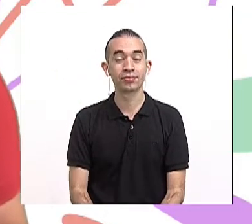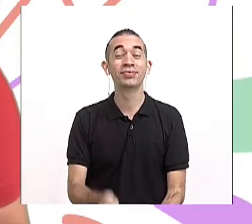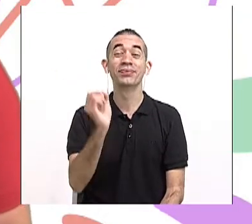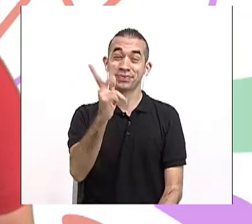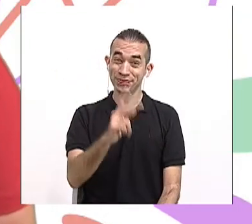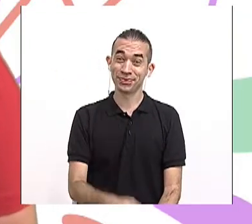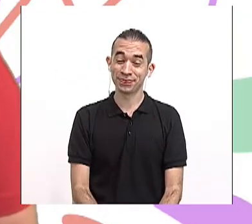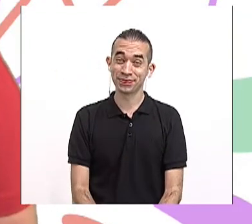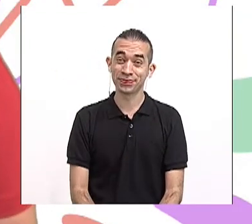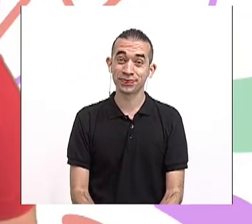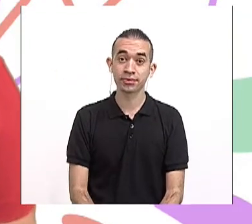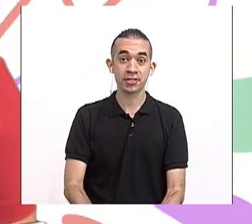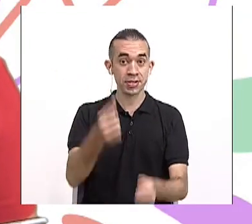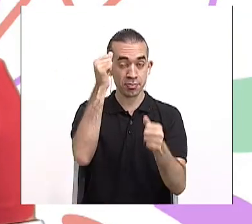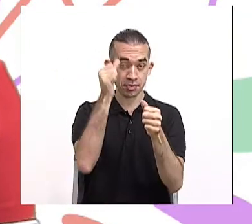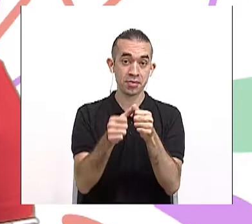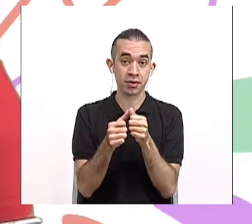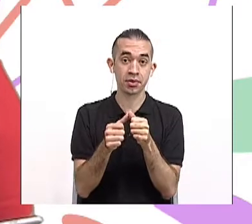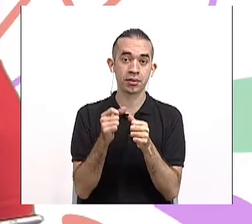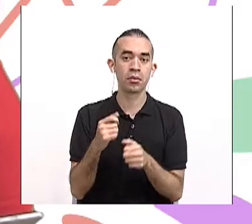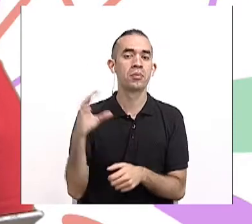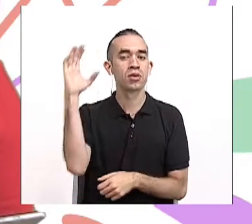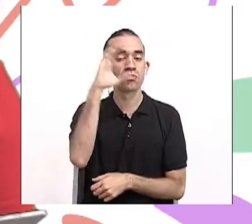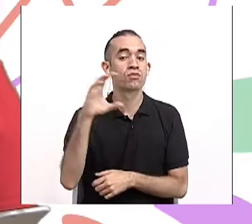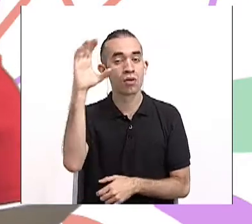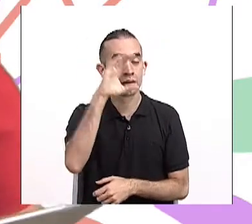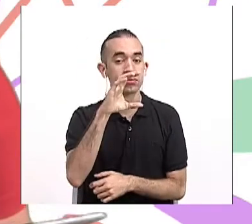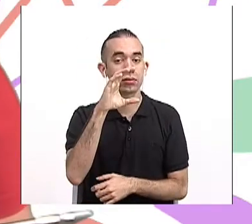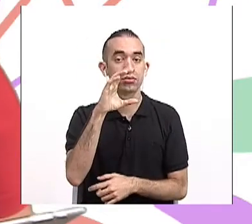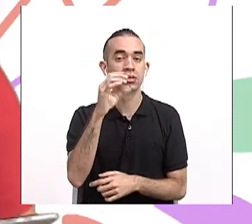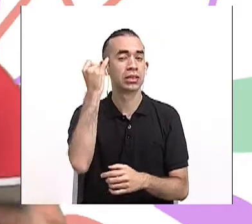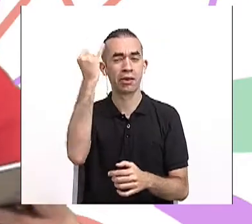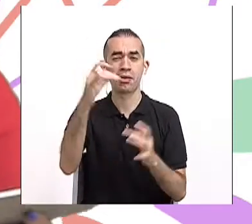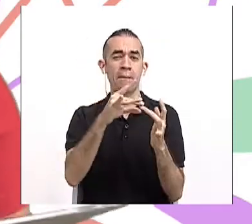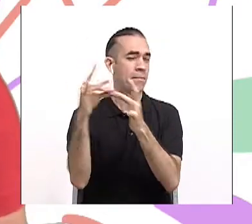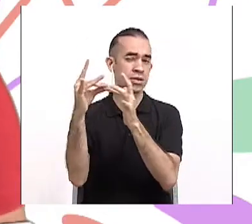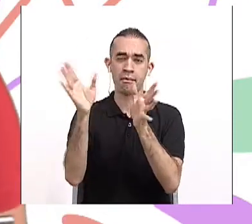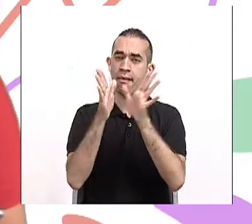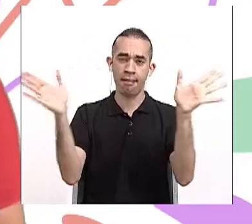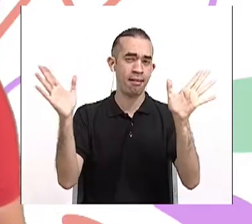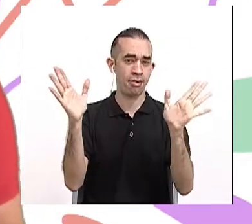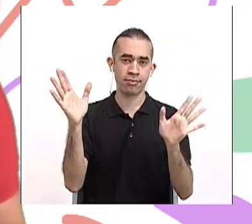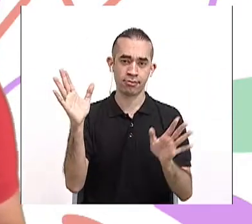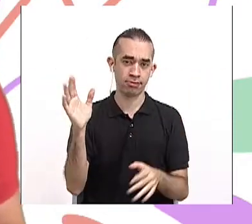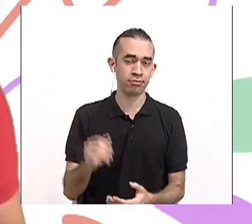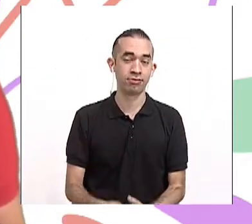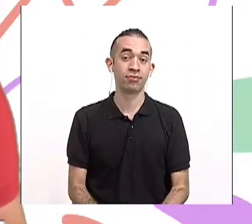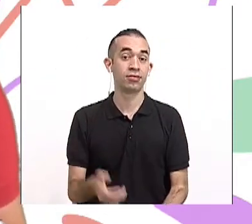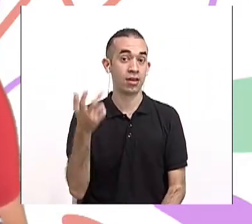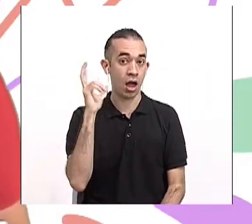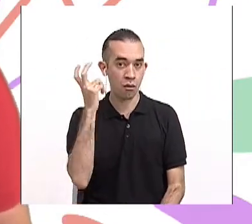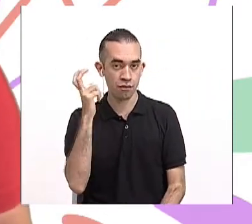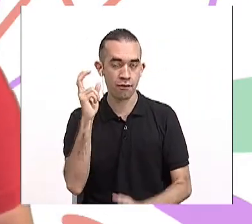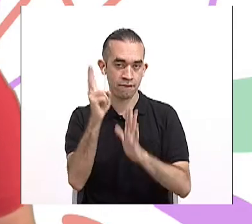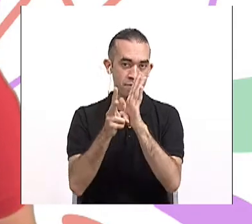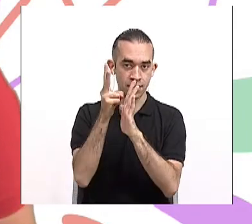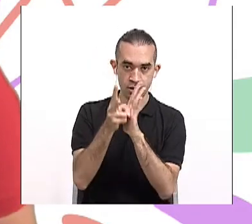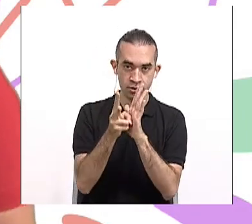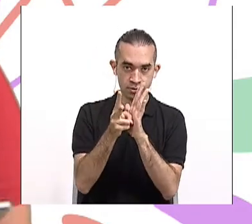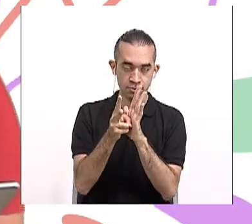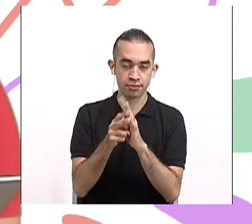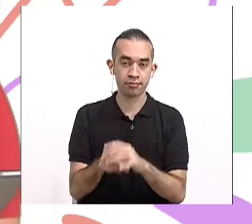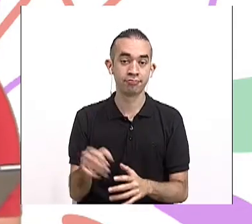Okay, remember, we're going to look for the main idea, for the general idea of this audio, this video we're going to